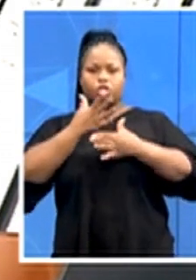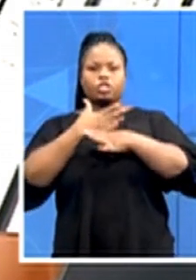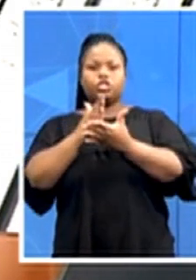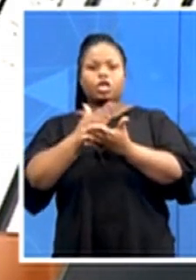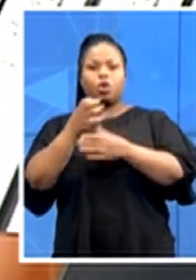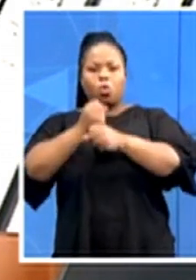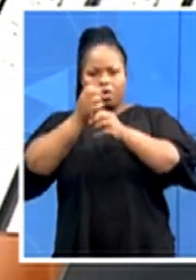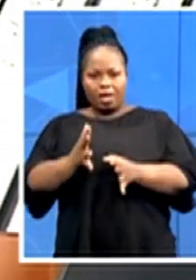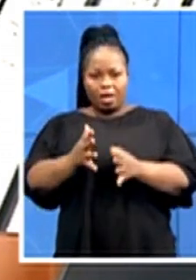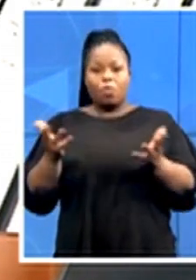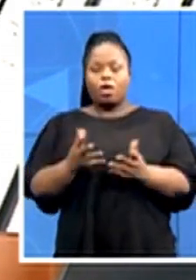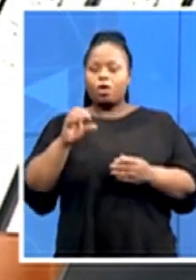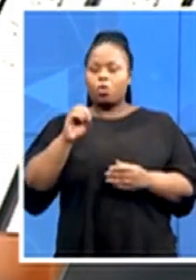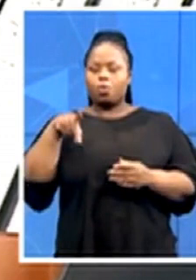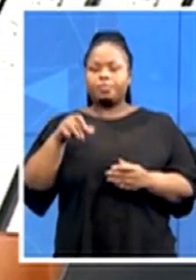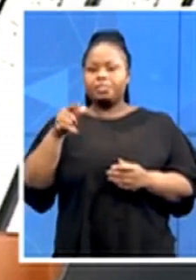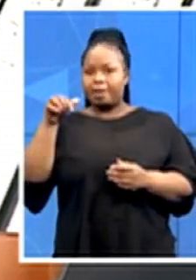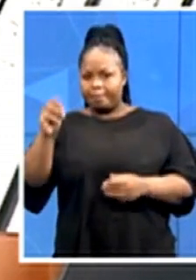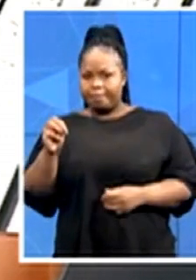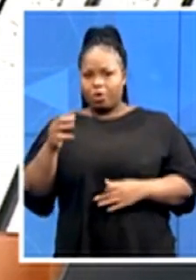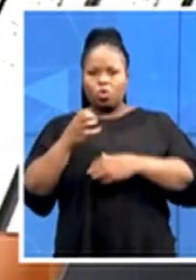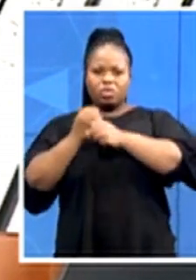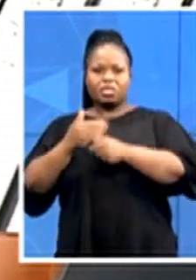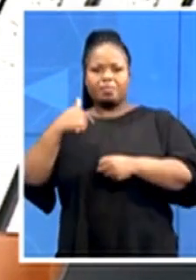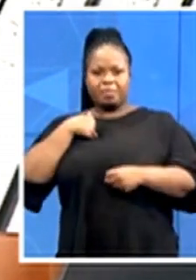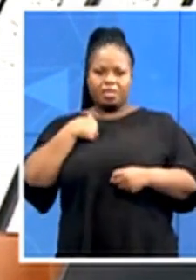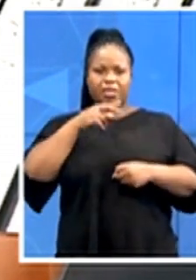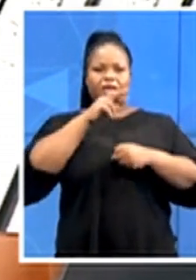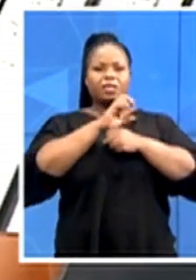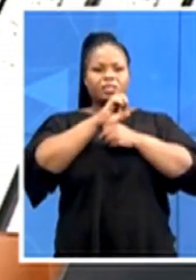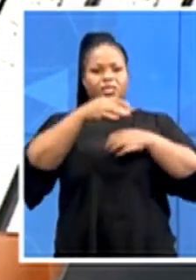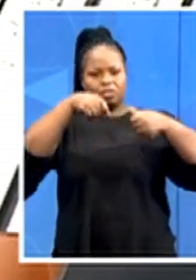a non-executive chairperson of Optimum Holdings.